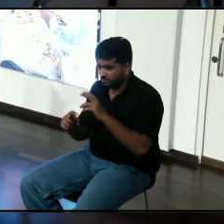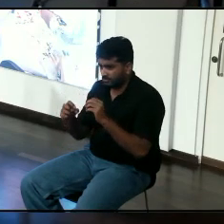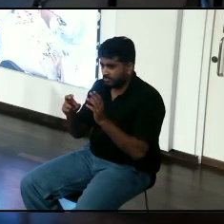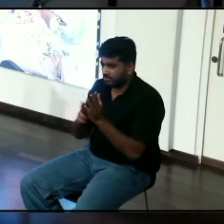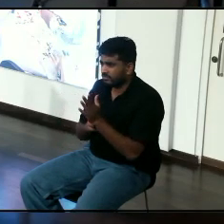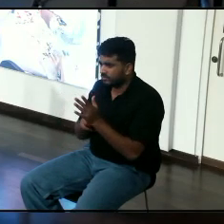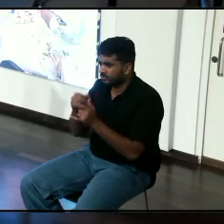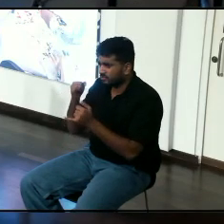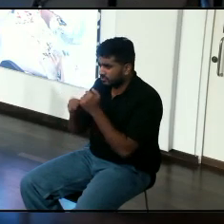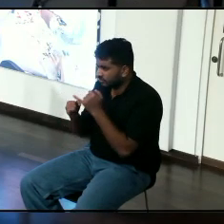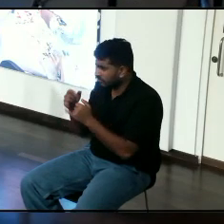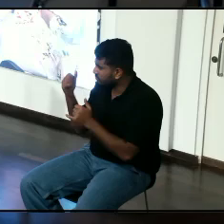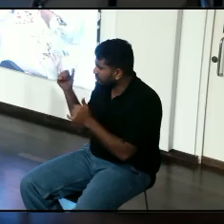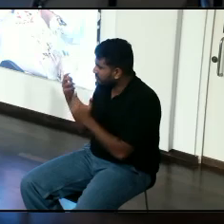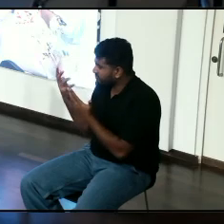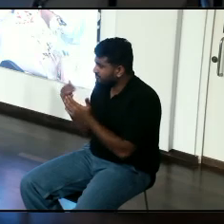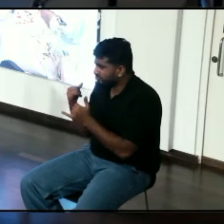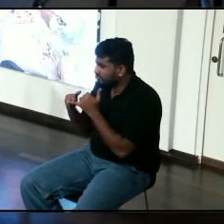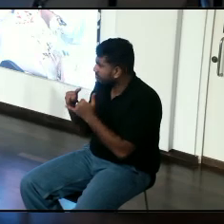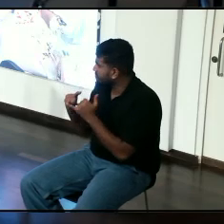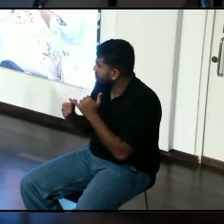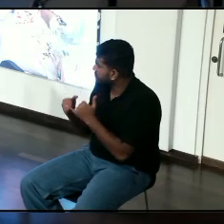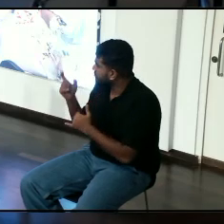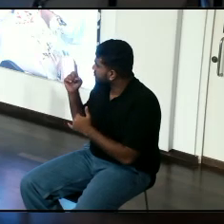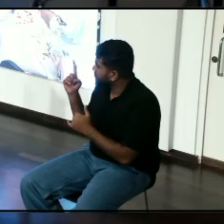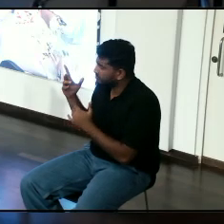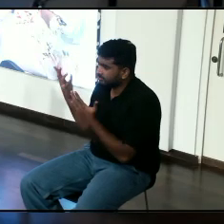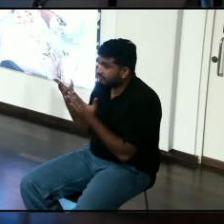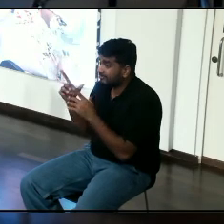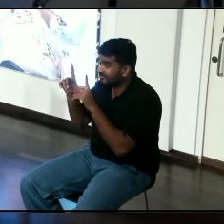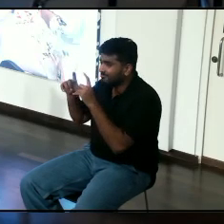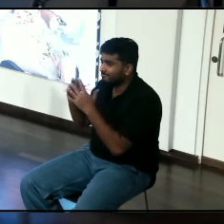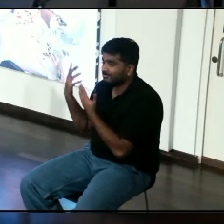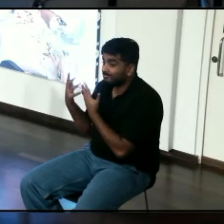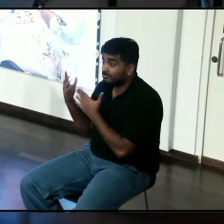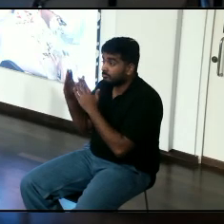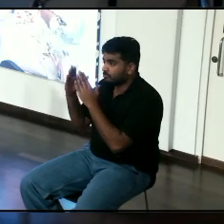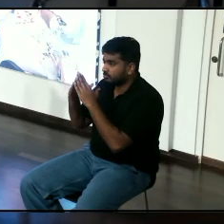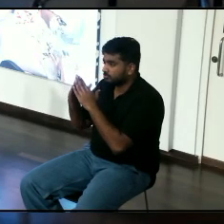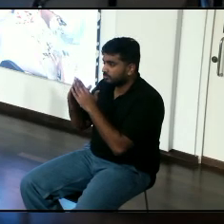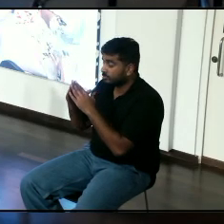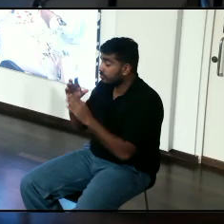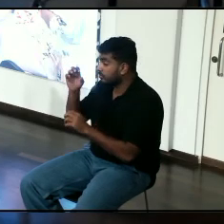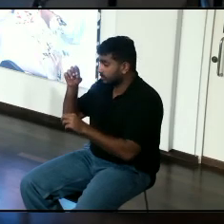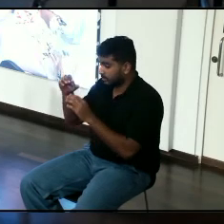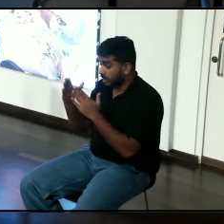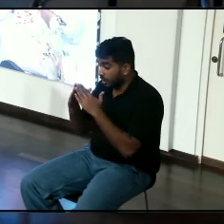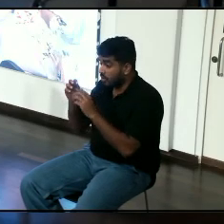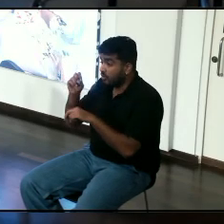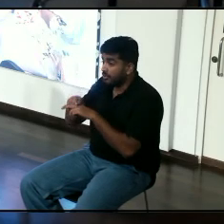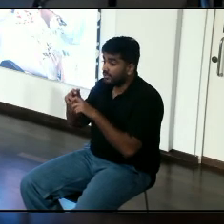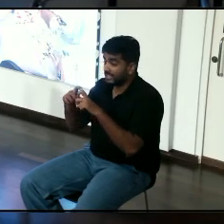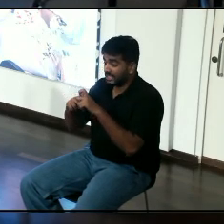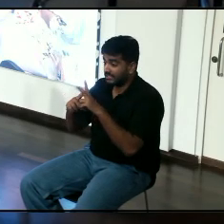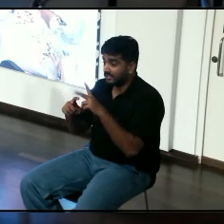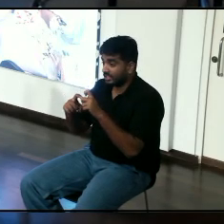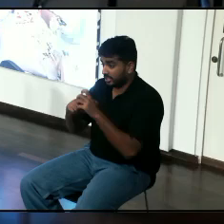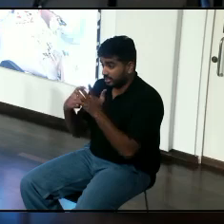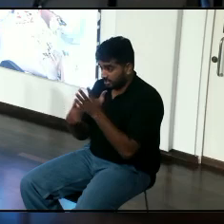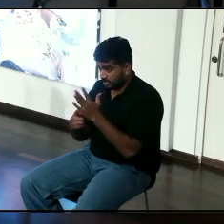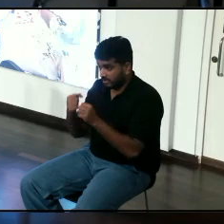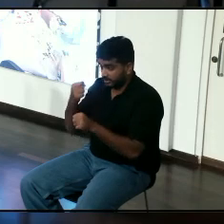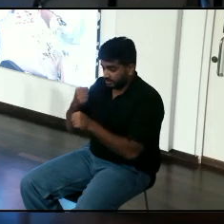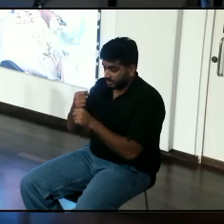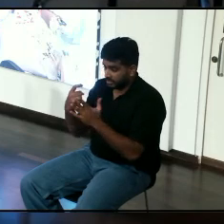this particular image? So this particular image is from the House of Evergreen, which is the home of family